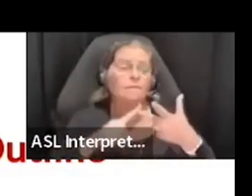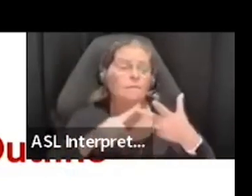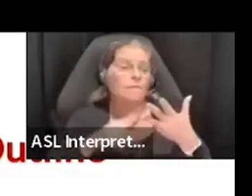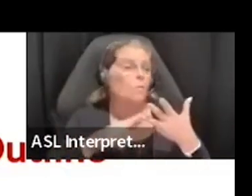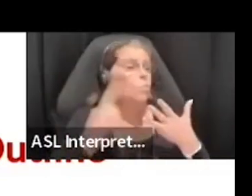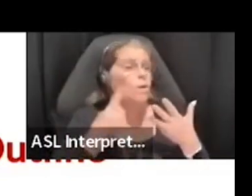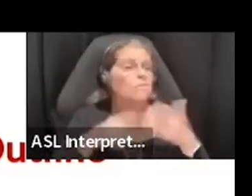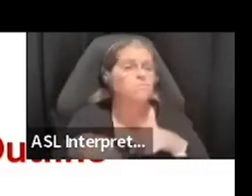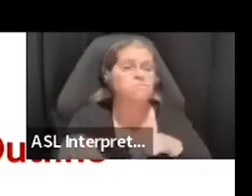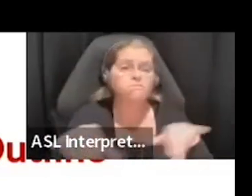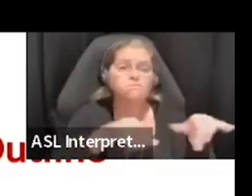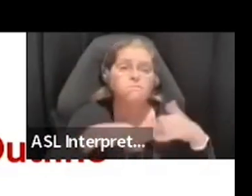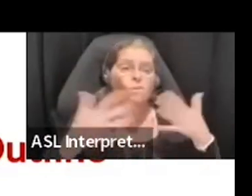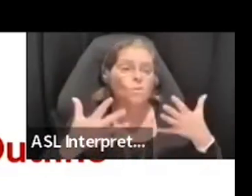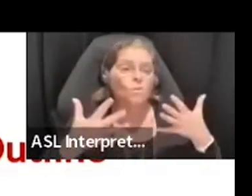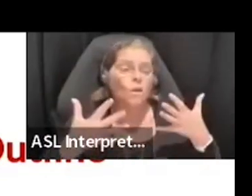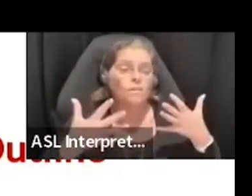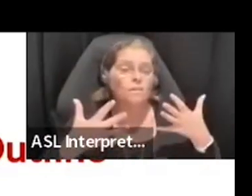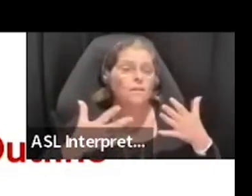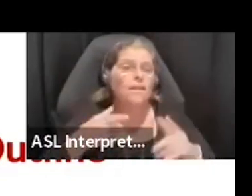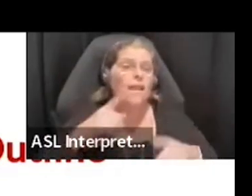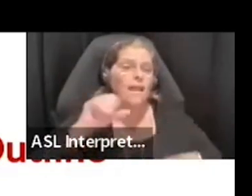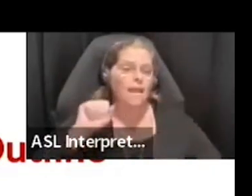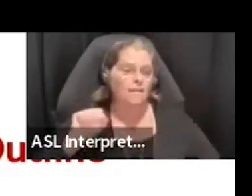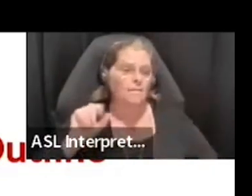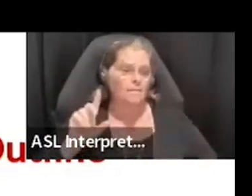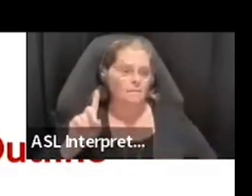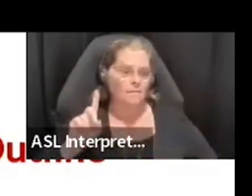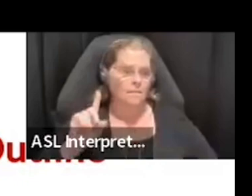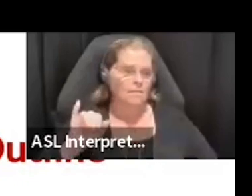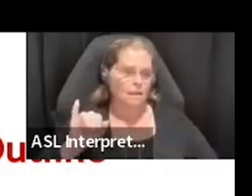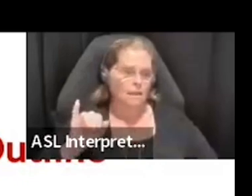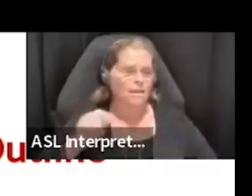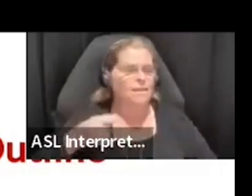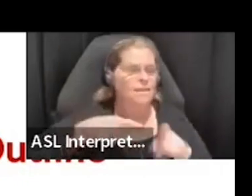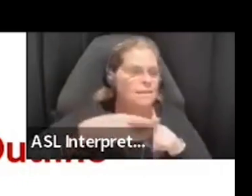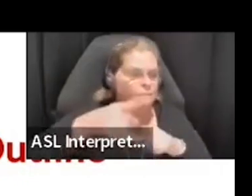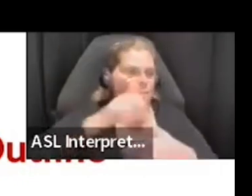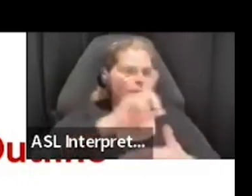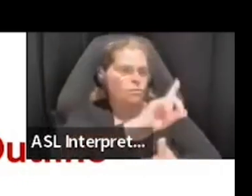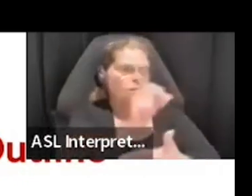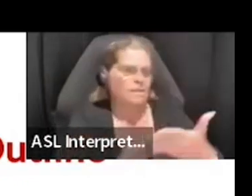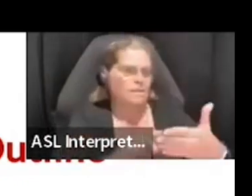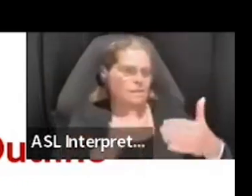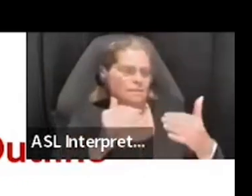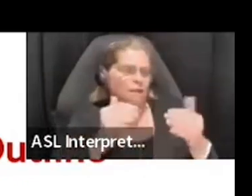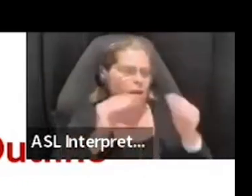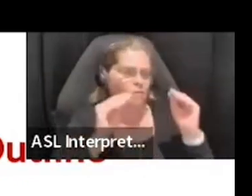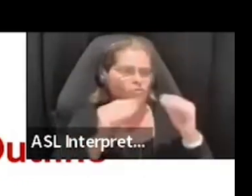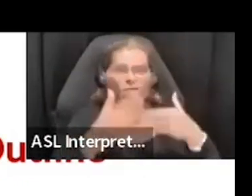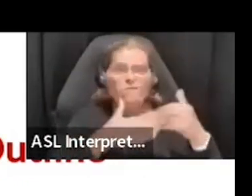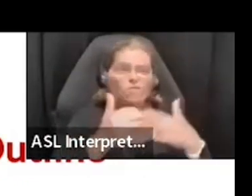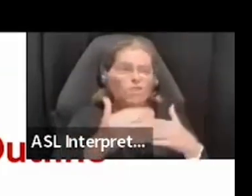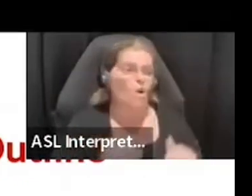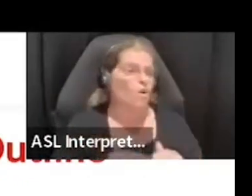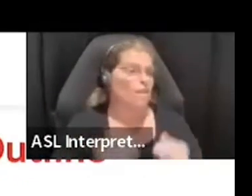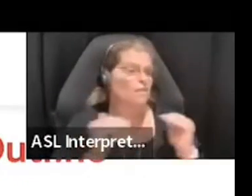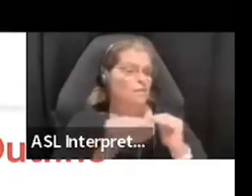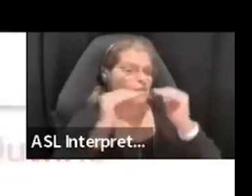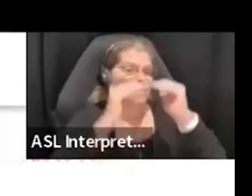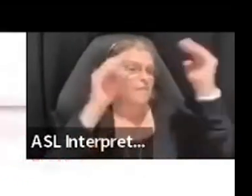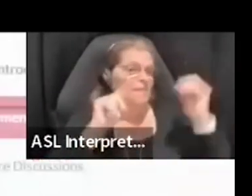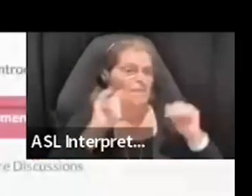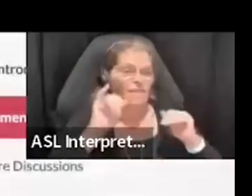themes was the importance of specially designed instruction across all the tiers. And so now we will turn to specially